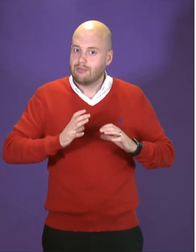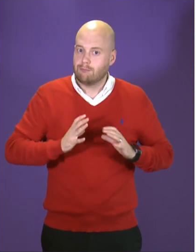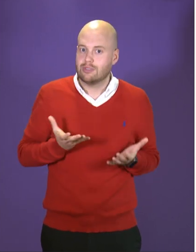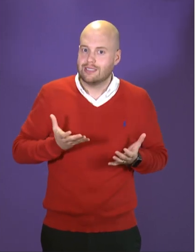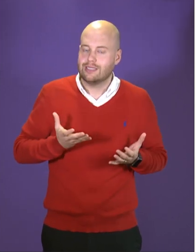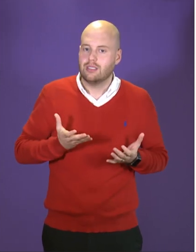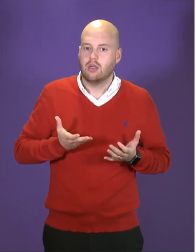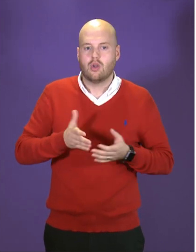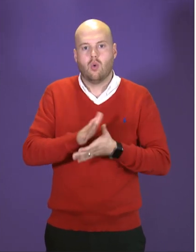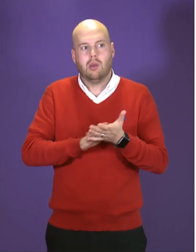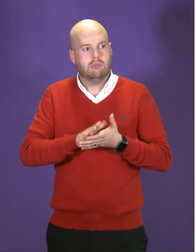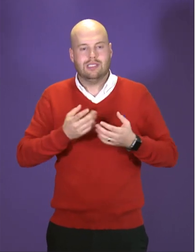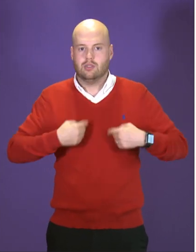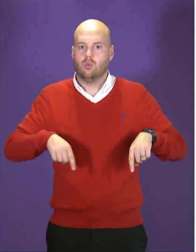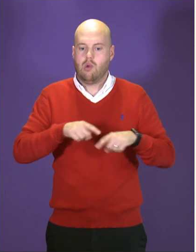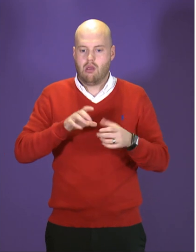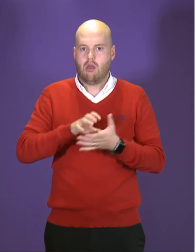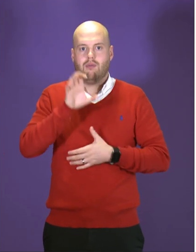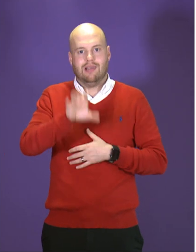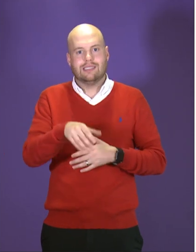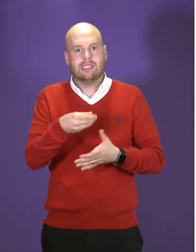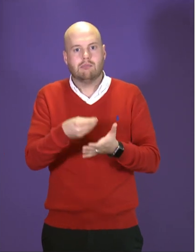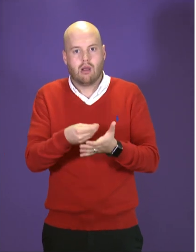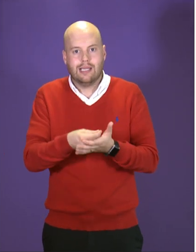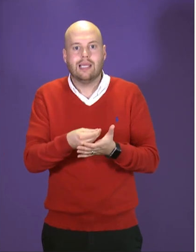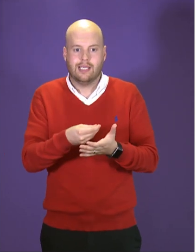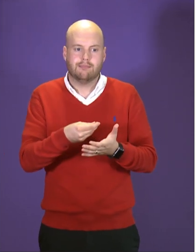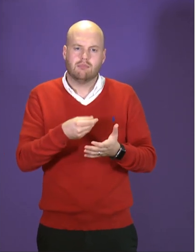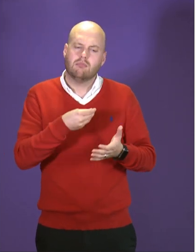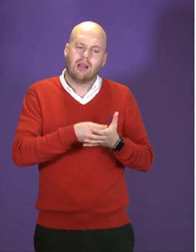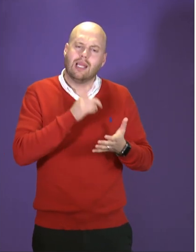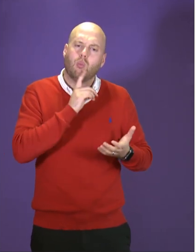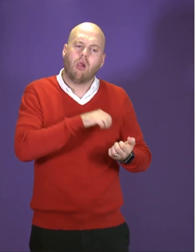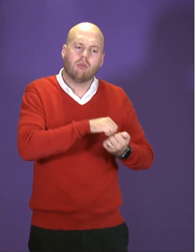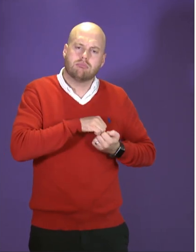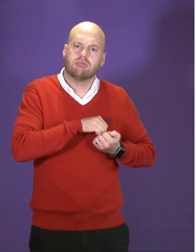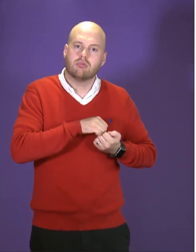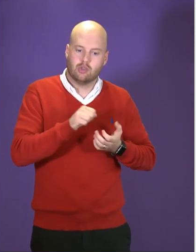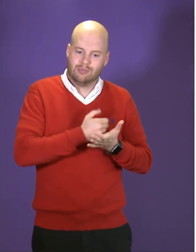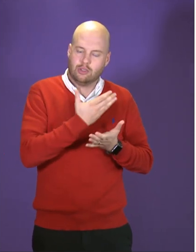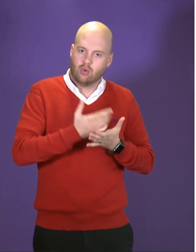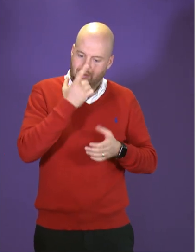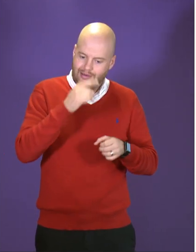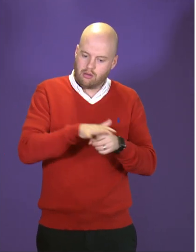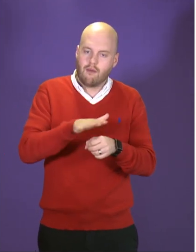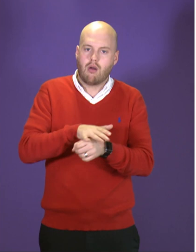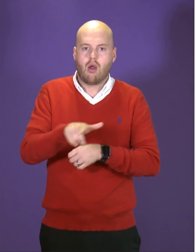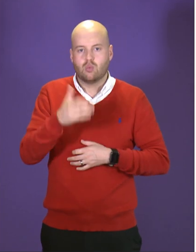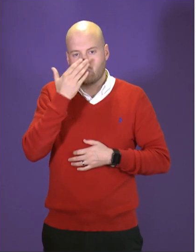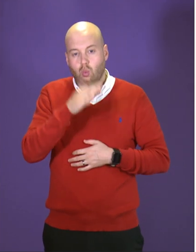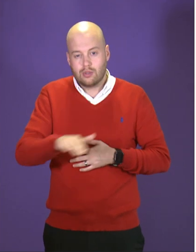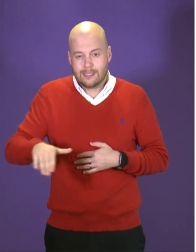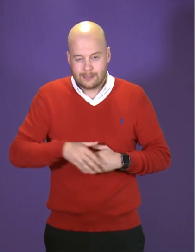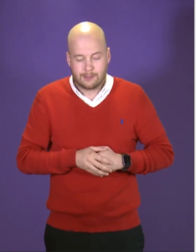we are investing money, allocating special money for the school kids to have every